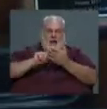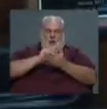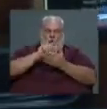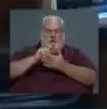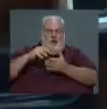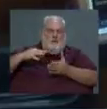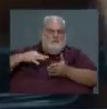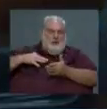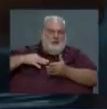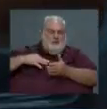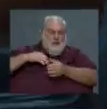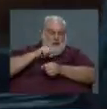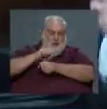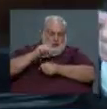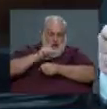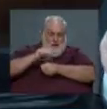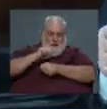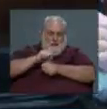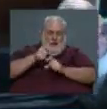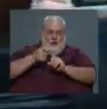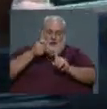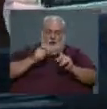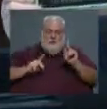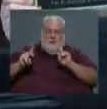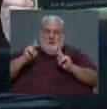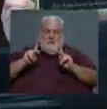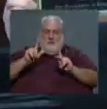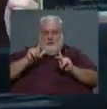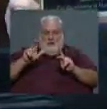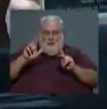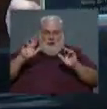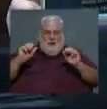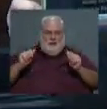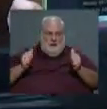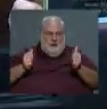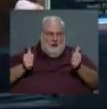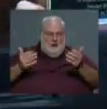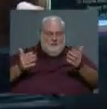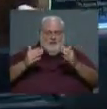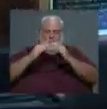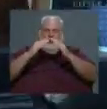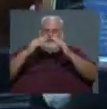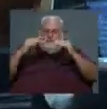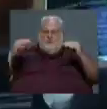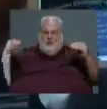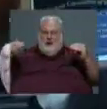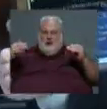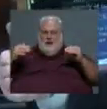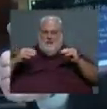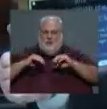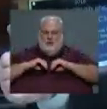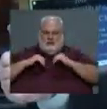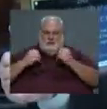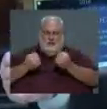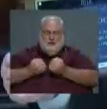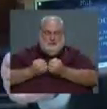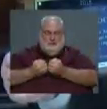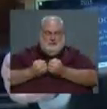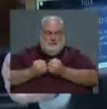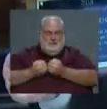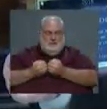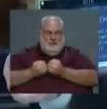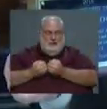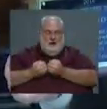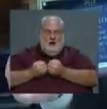of volunteer service that the citizens of Little Rock have given to a variety of organizations in the City of Little Rock.